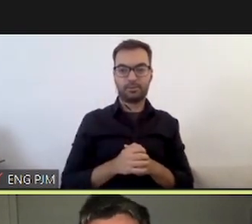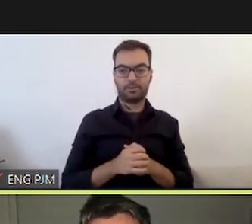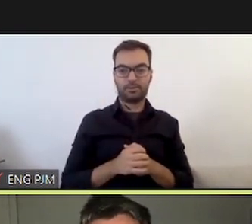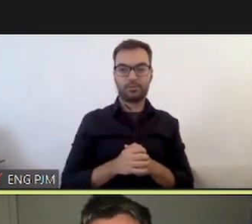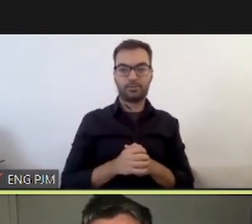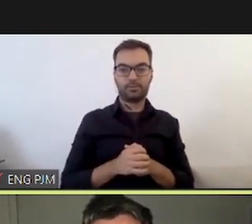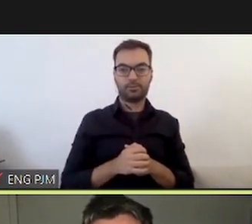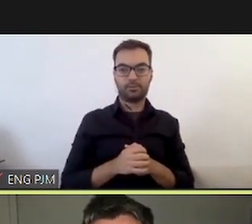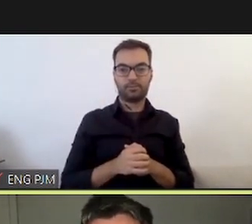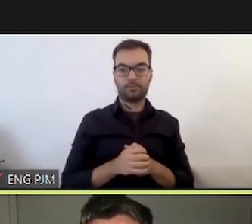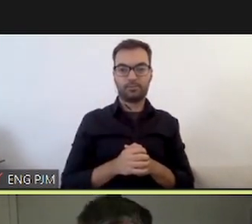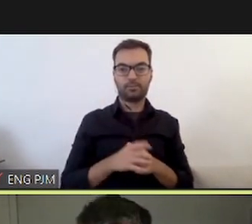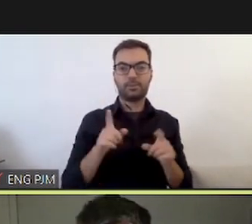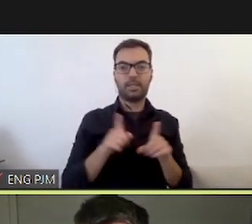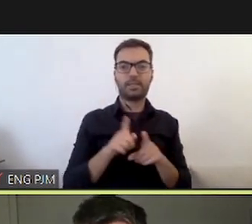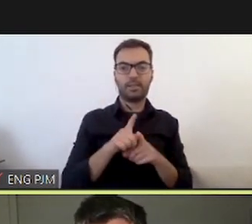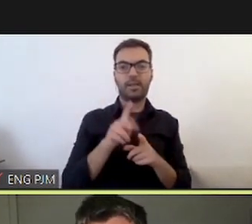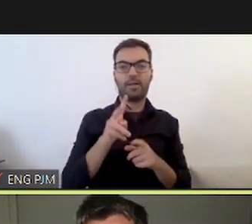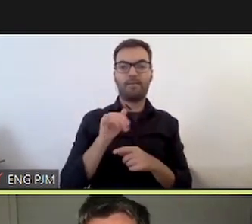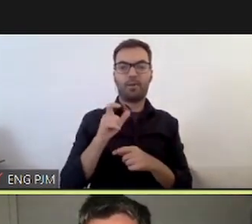the voiceover. So